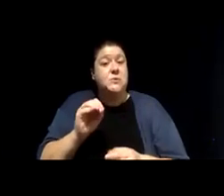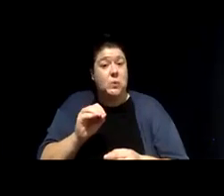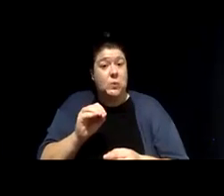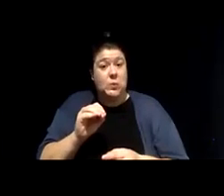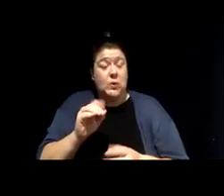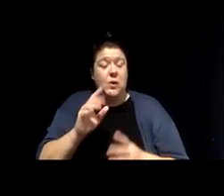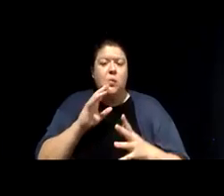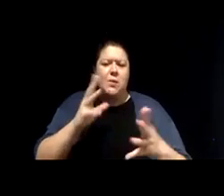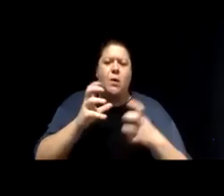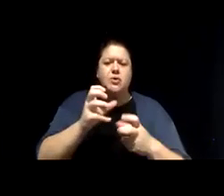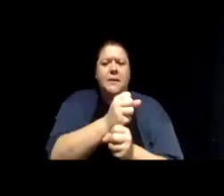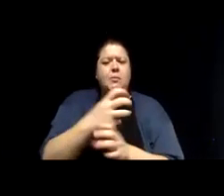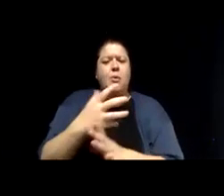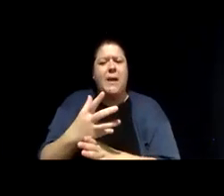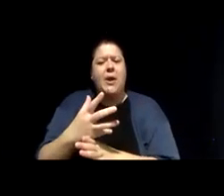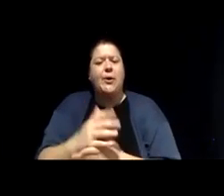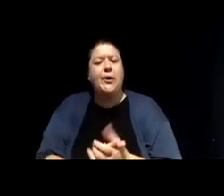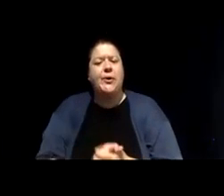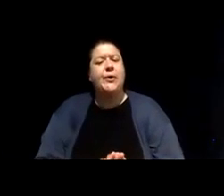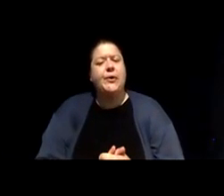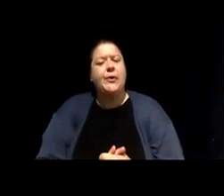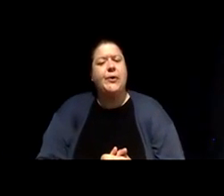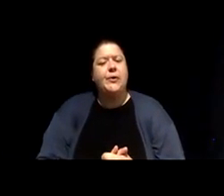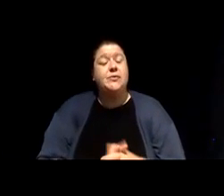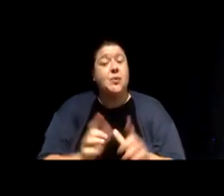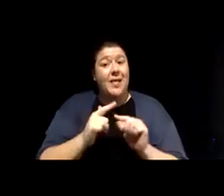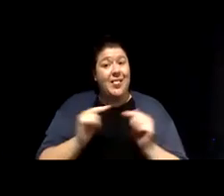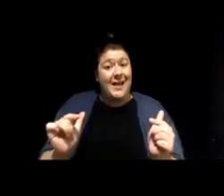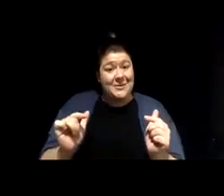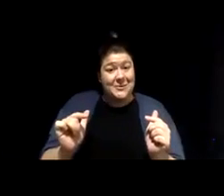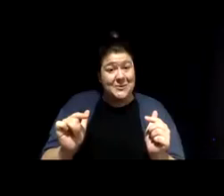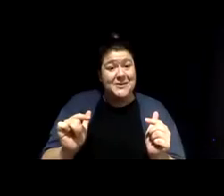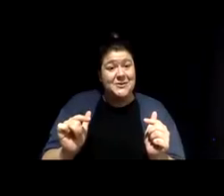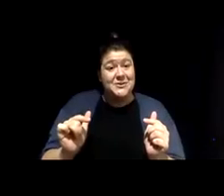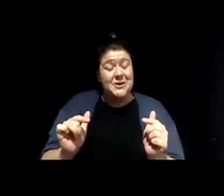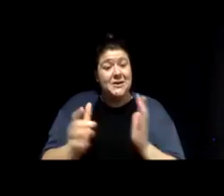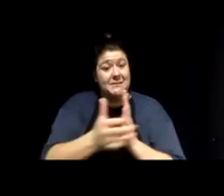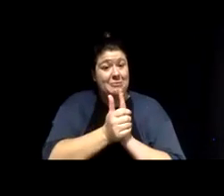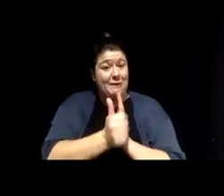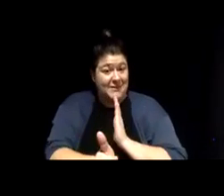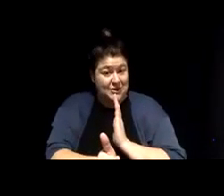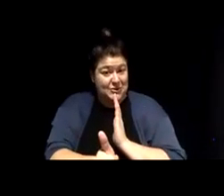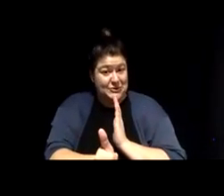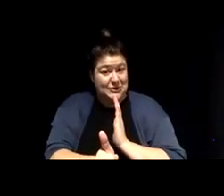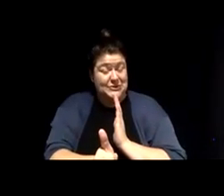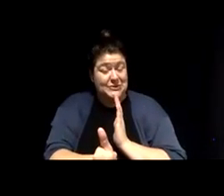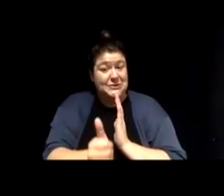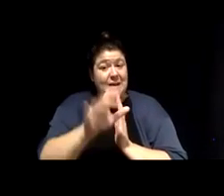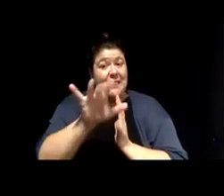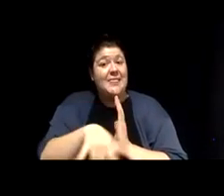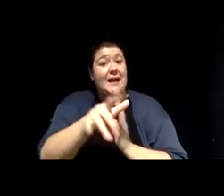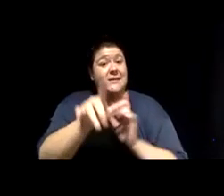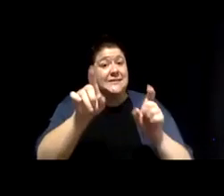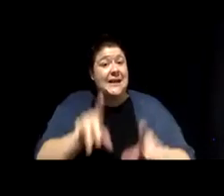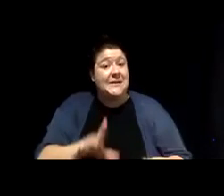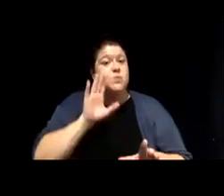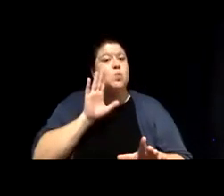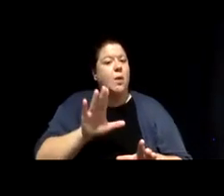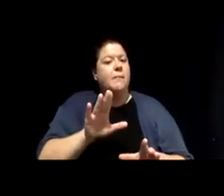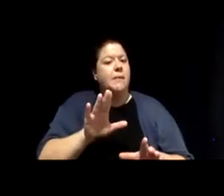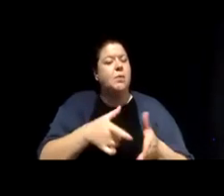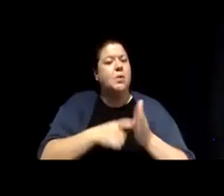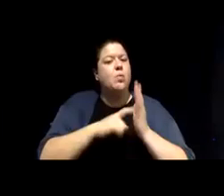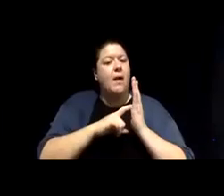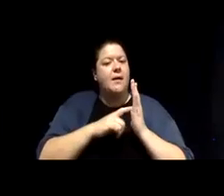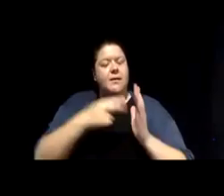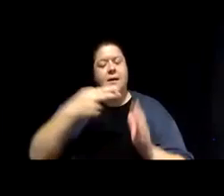prepared as possible. So the language proficiency tests are something that is going to be required of you. We've made sure that you have that. Your